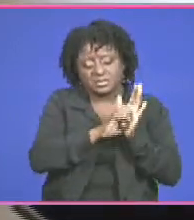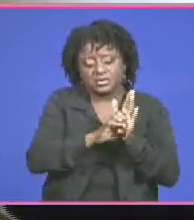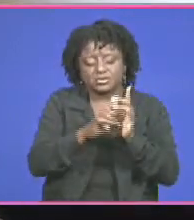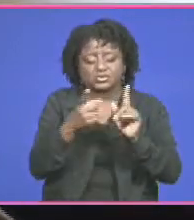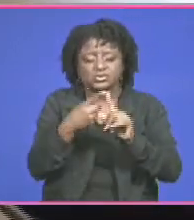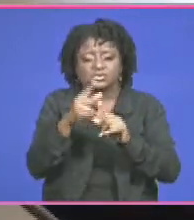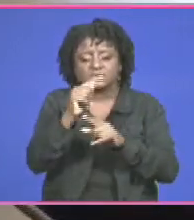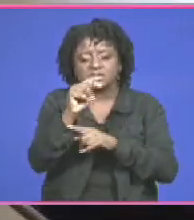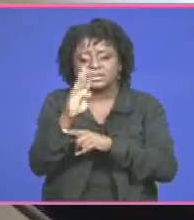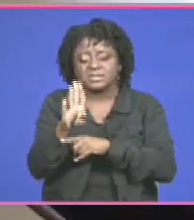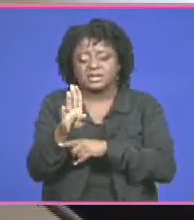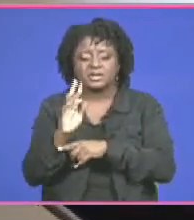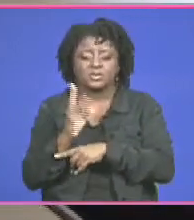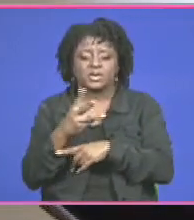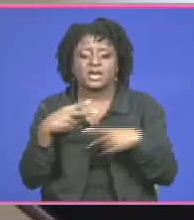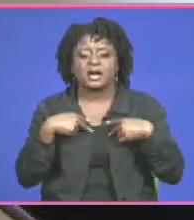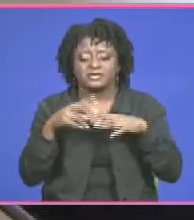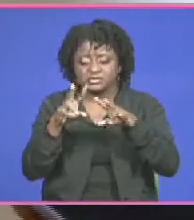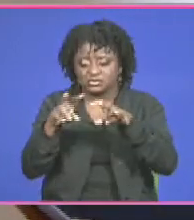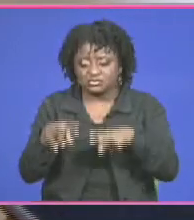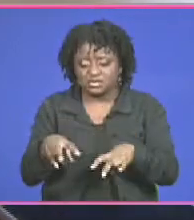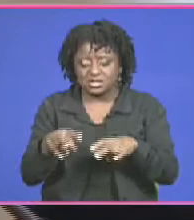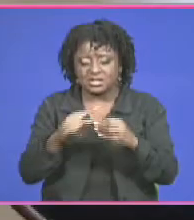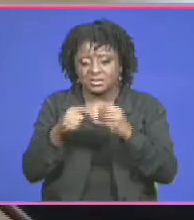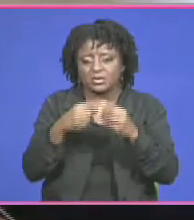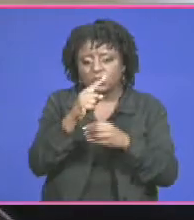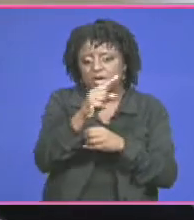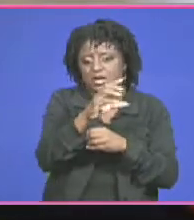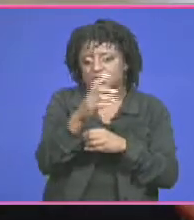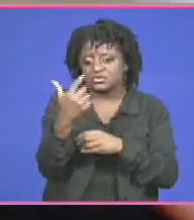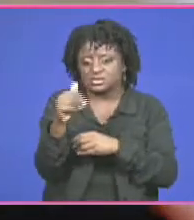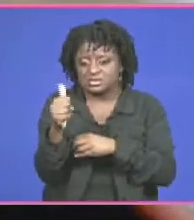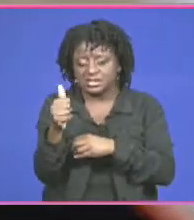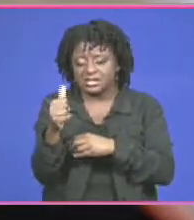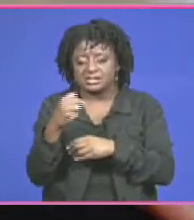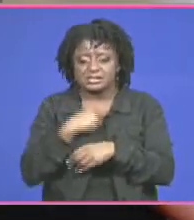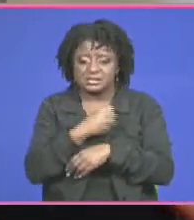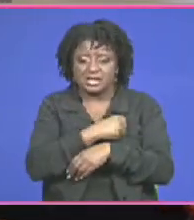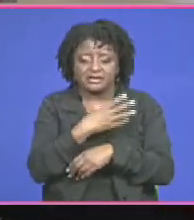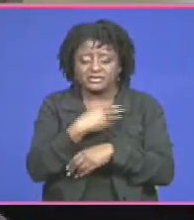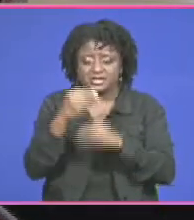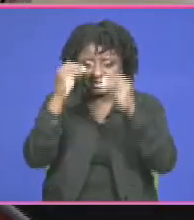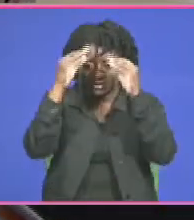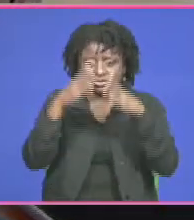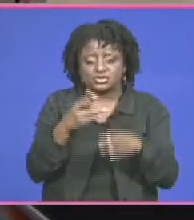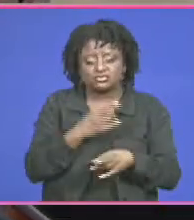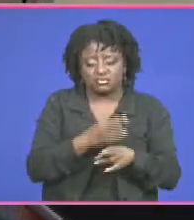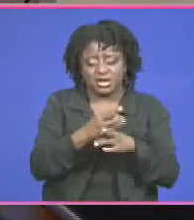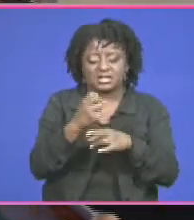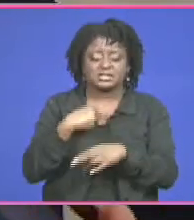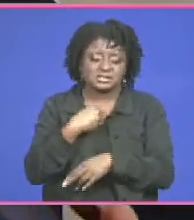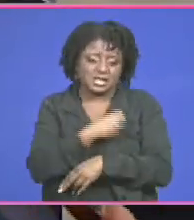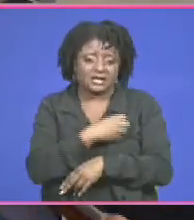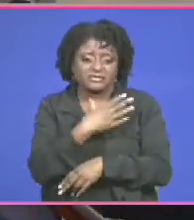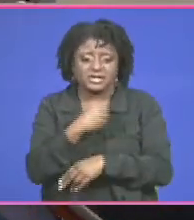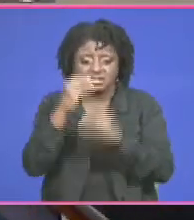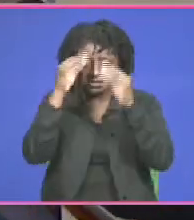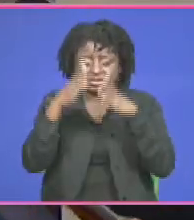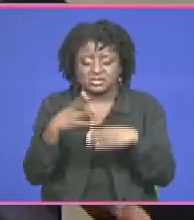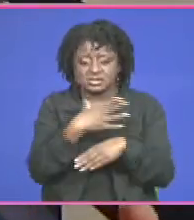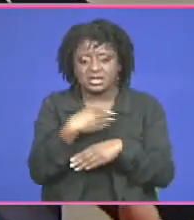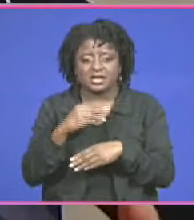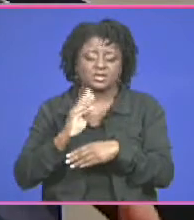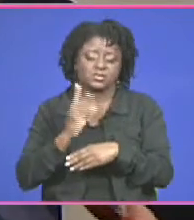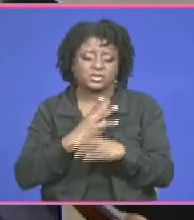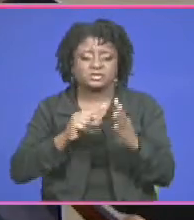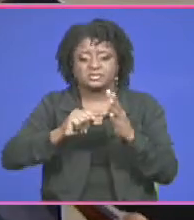about 110 staff and teachers. Regular staff and teachers, and we have